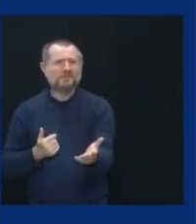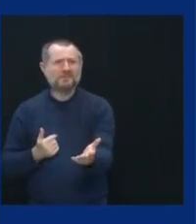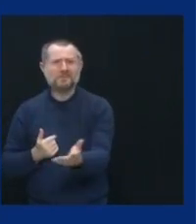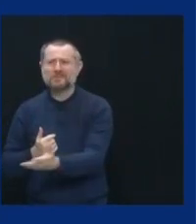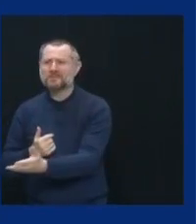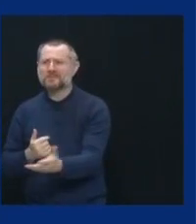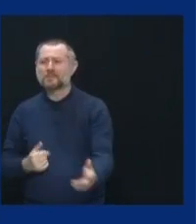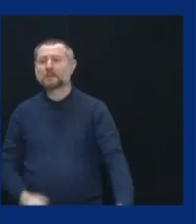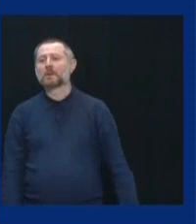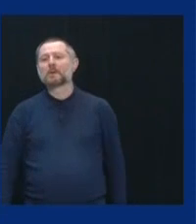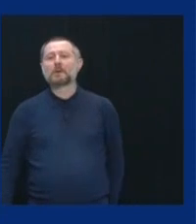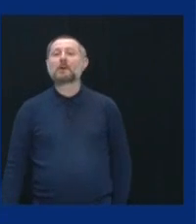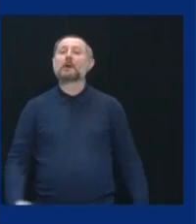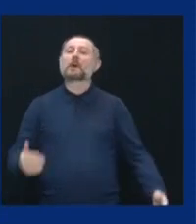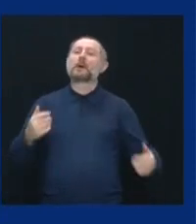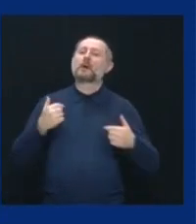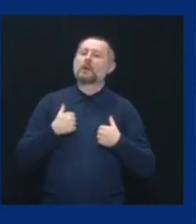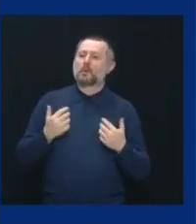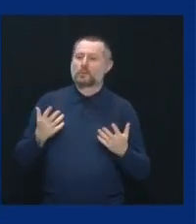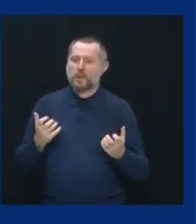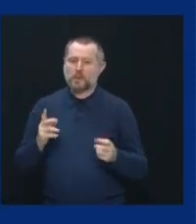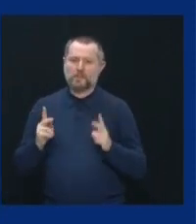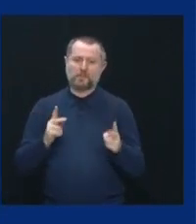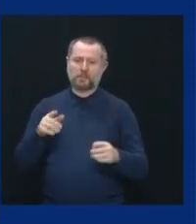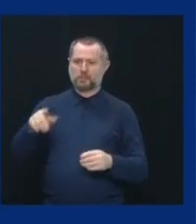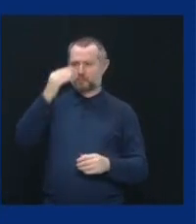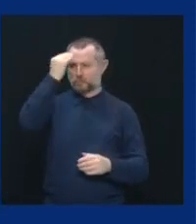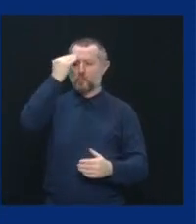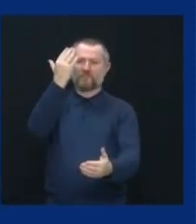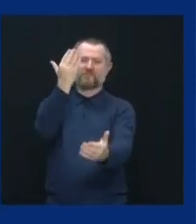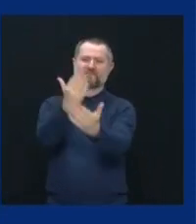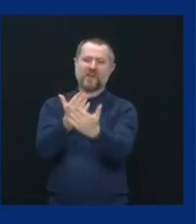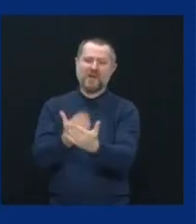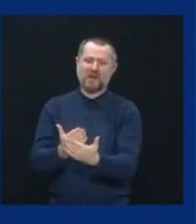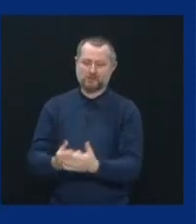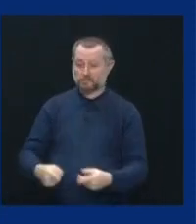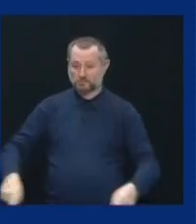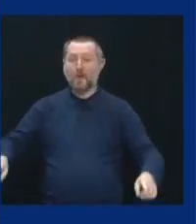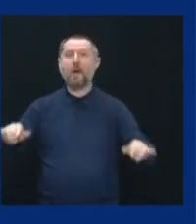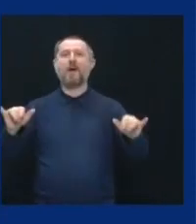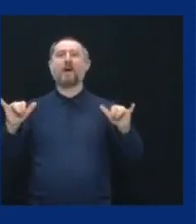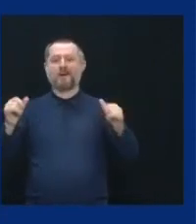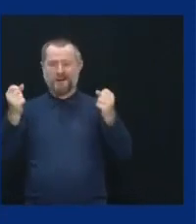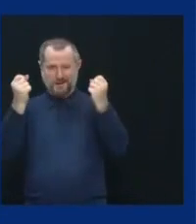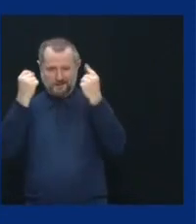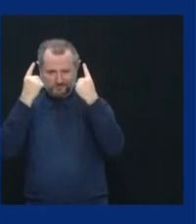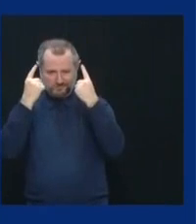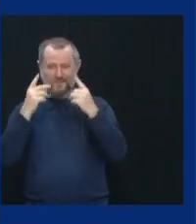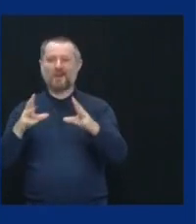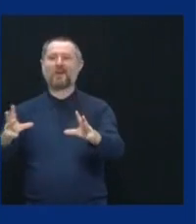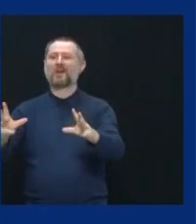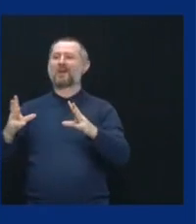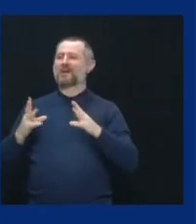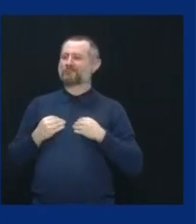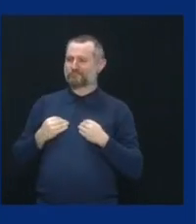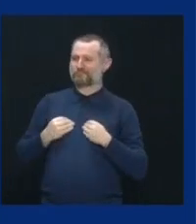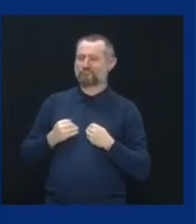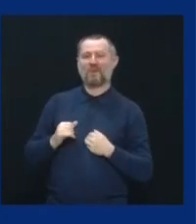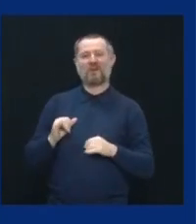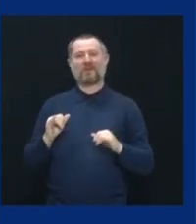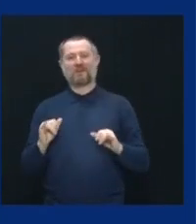I want people to have the facts so they have an understanding and peace with the situation. People still die in nursing